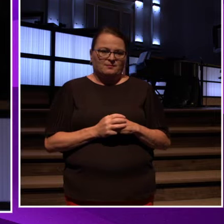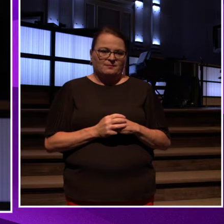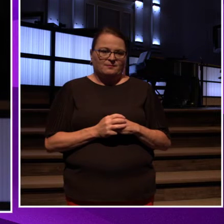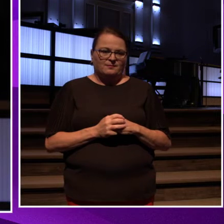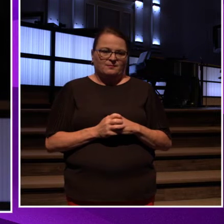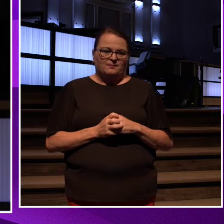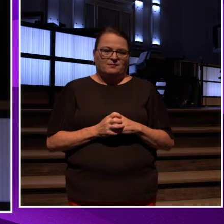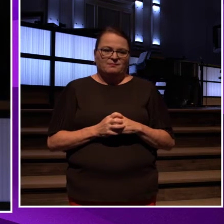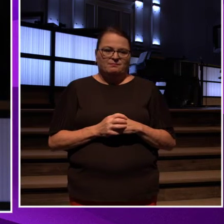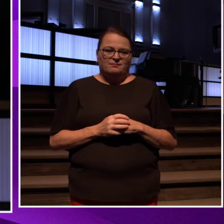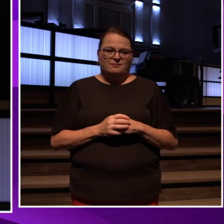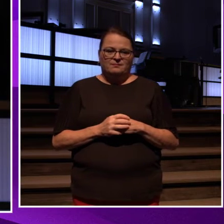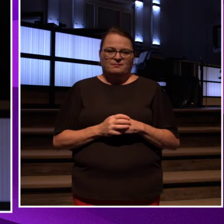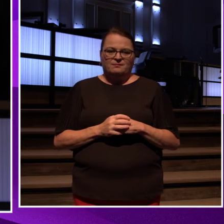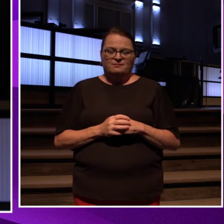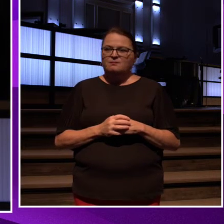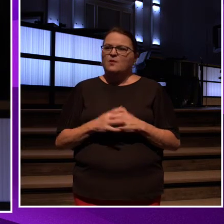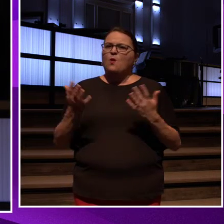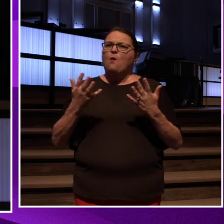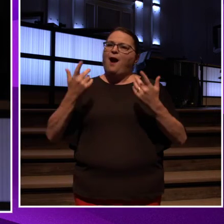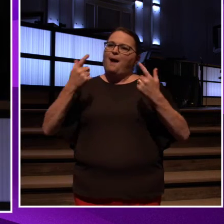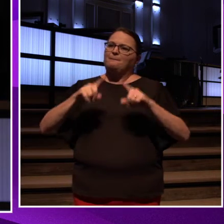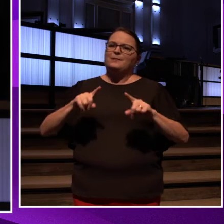Wonder what has happened to you this week,